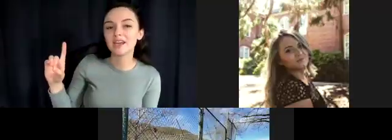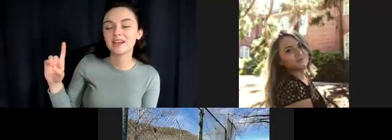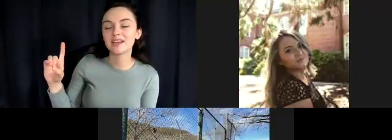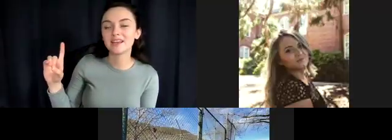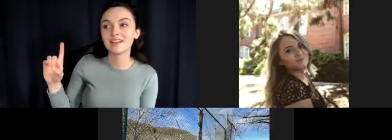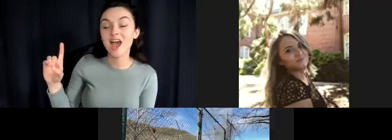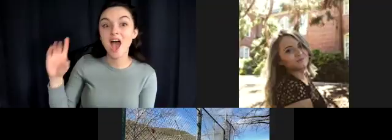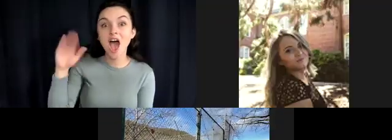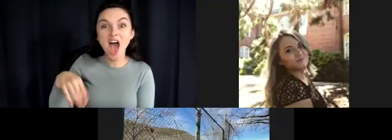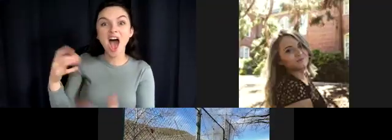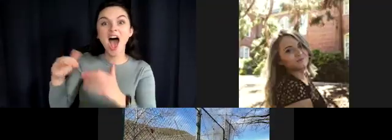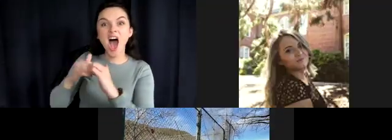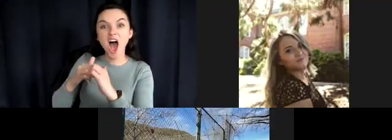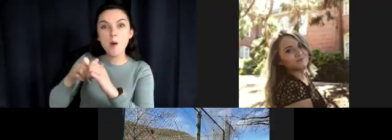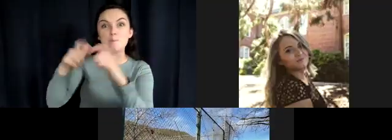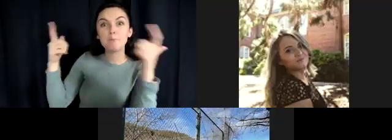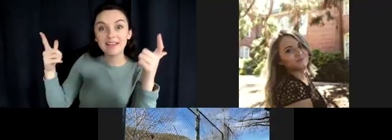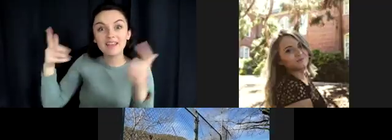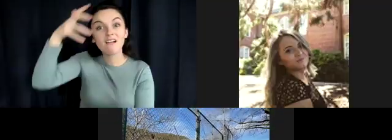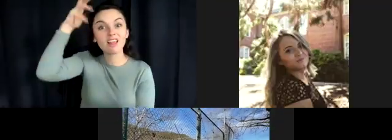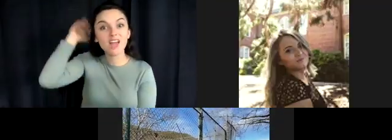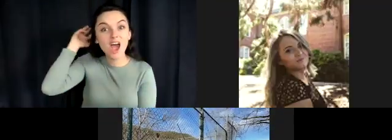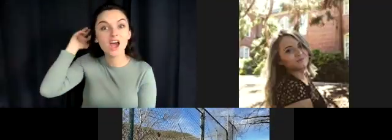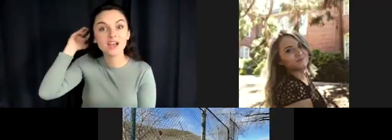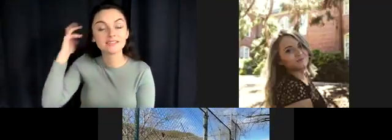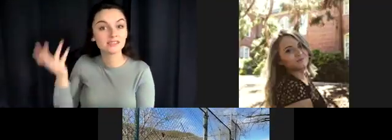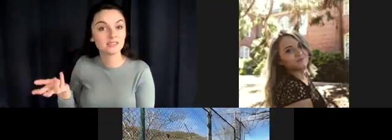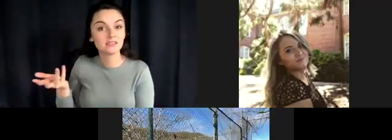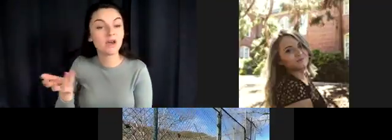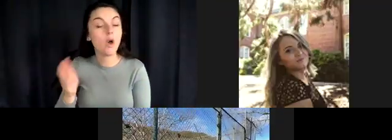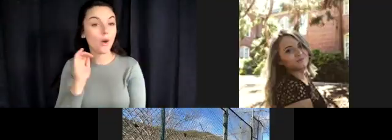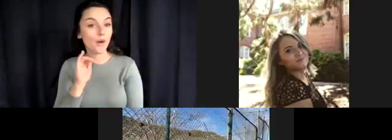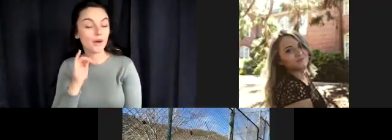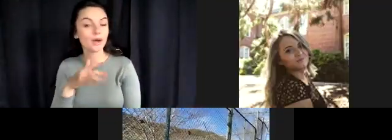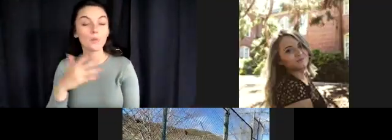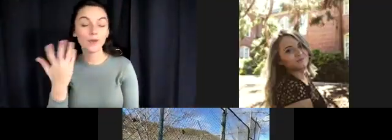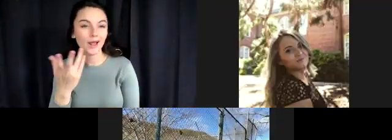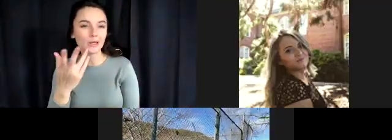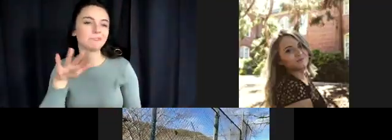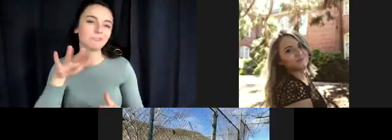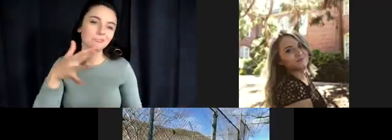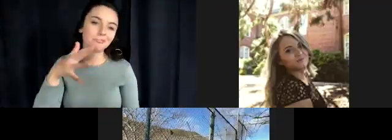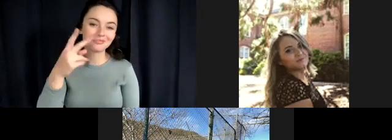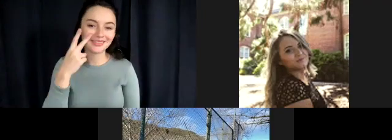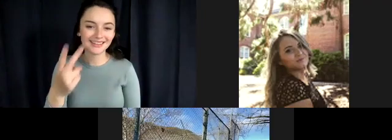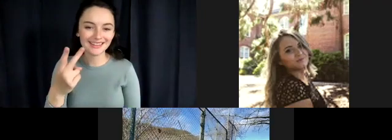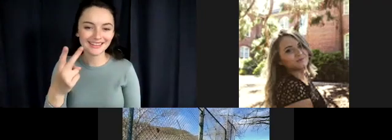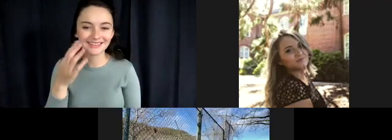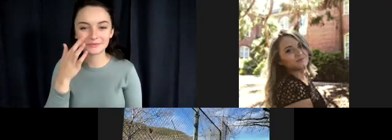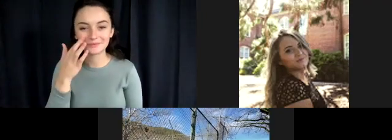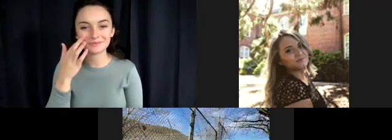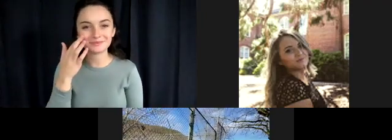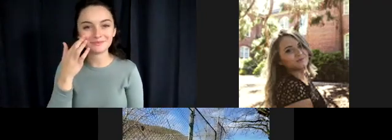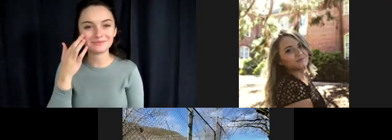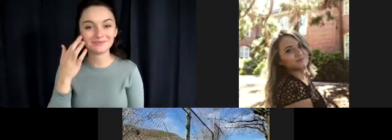How big are the lions? How big are the lions? Well, you can kind of see Sarah standing there next